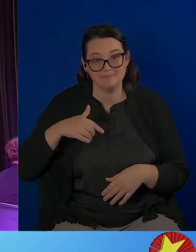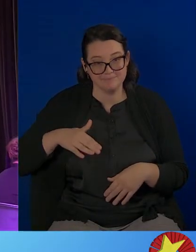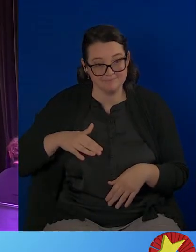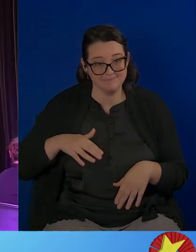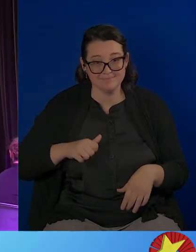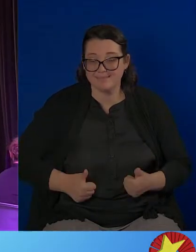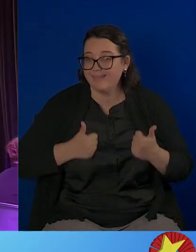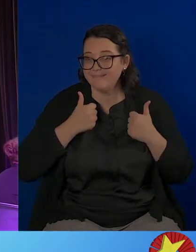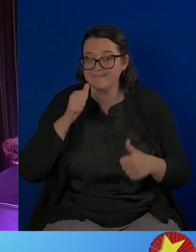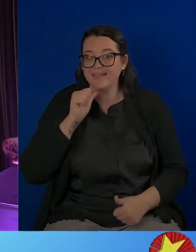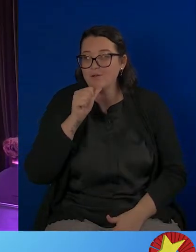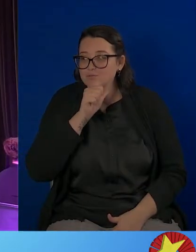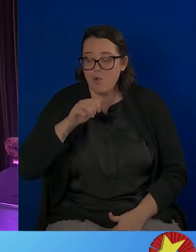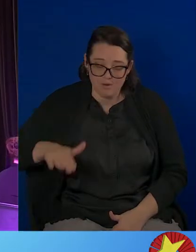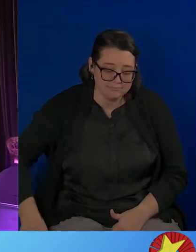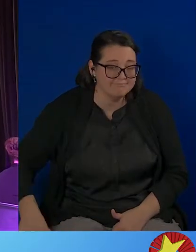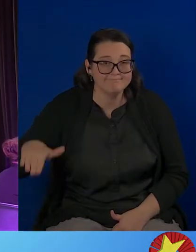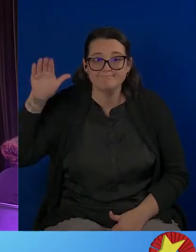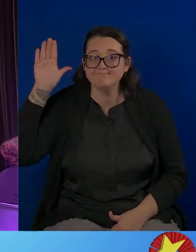grandkids,